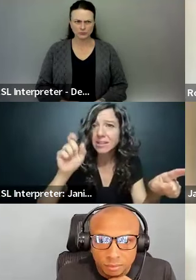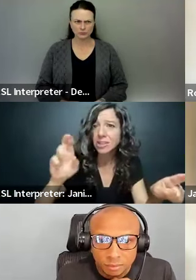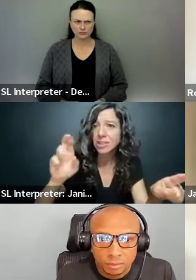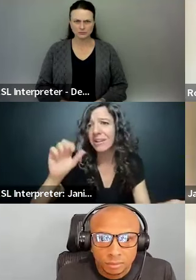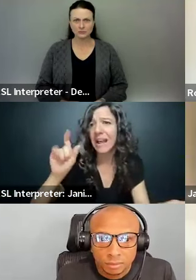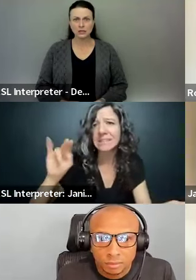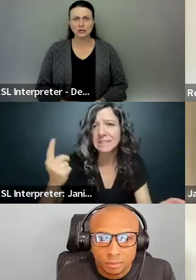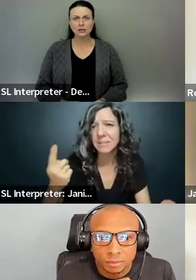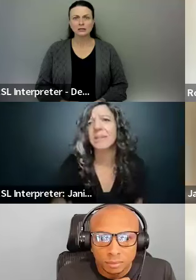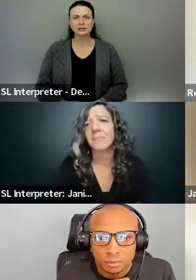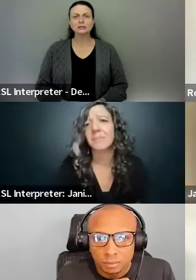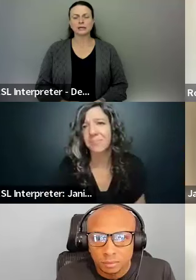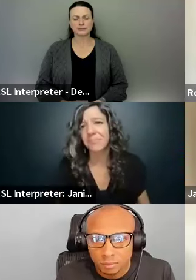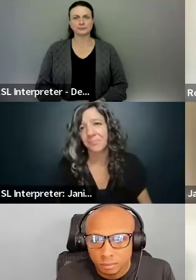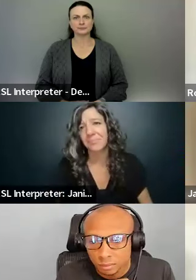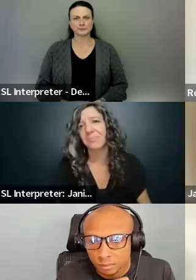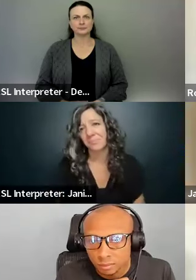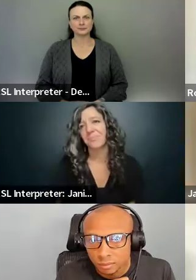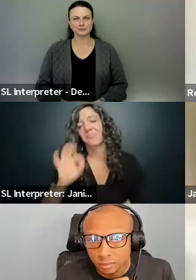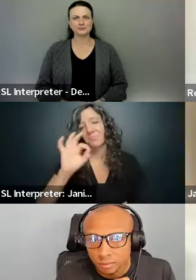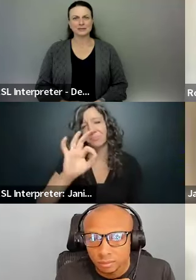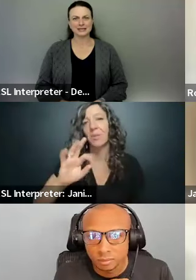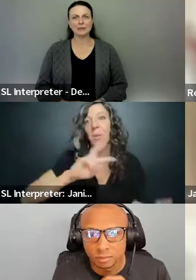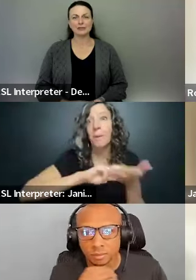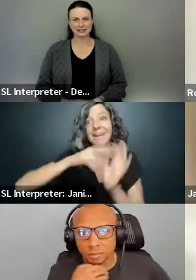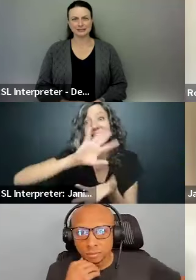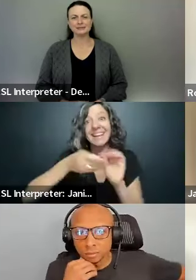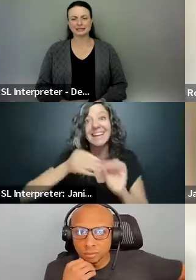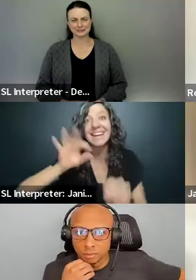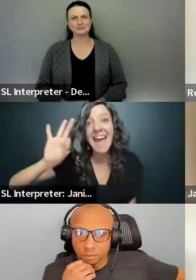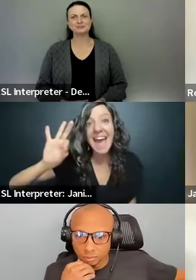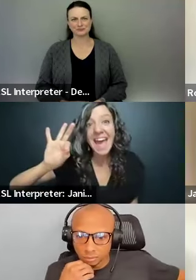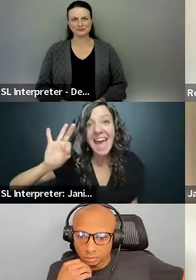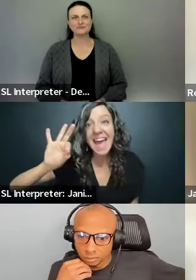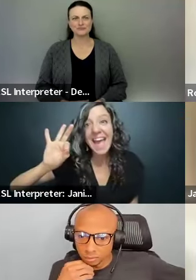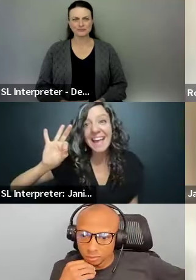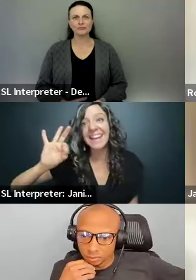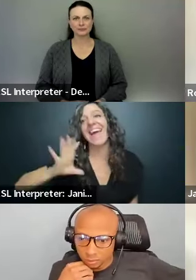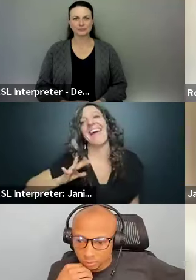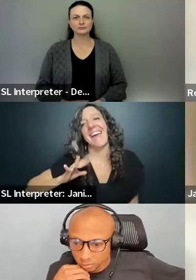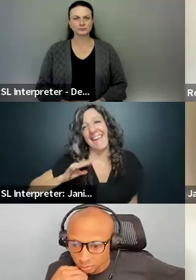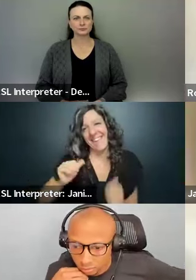Oh, great, great. So 9 talks. Yeah. Yeah, with Kesslyn, yes.